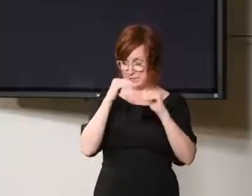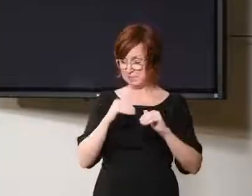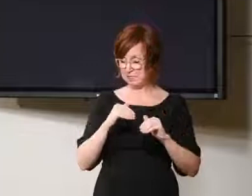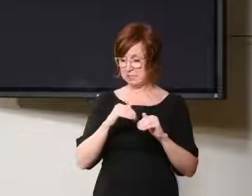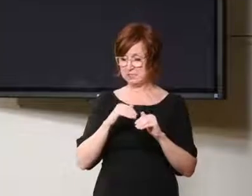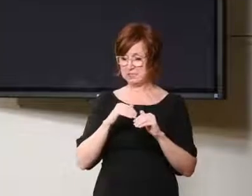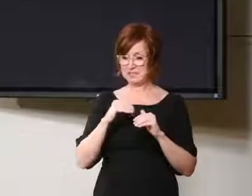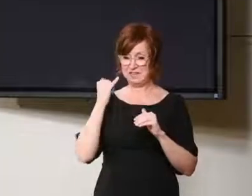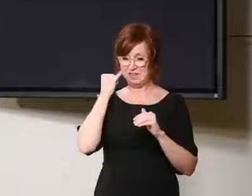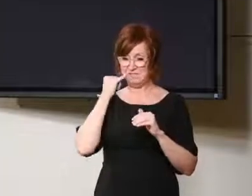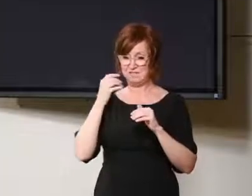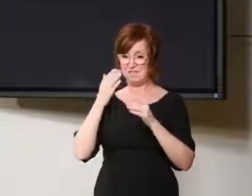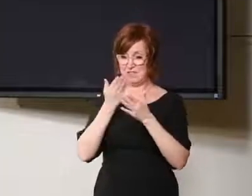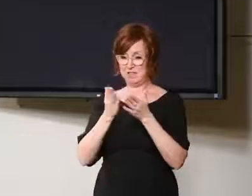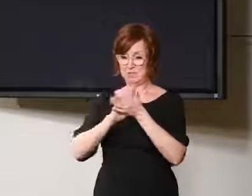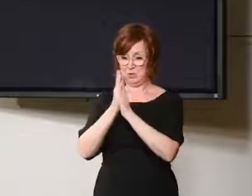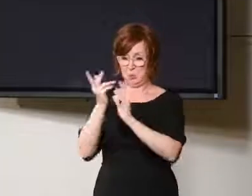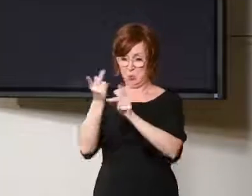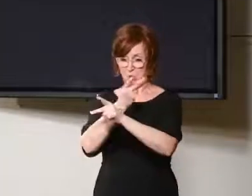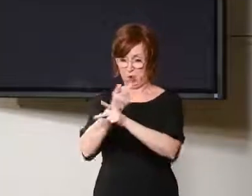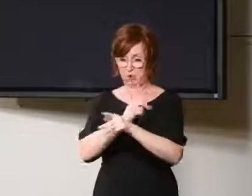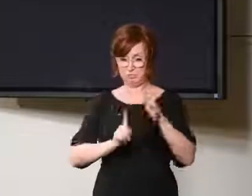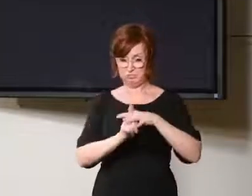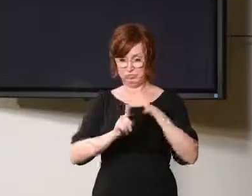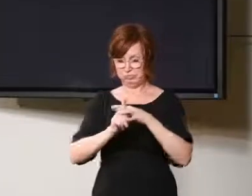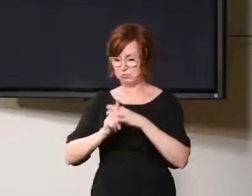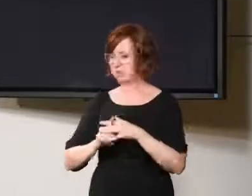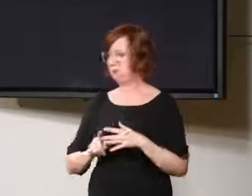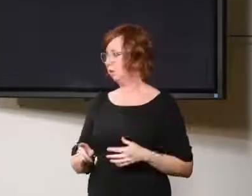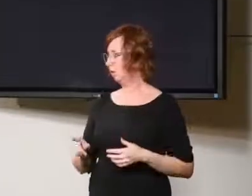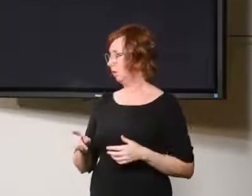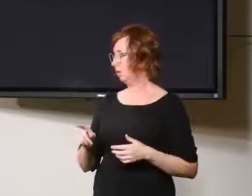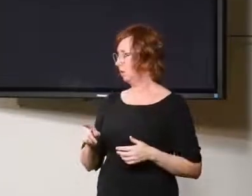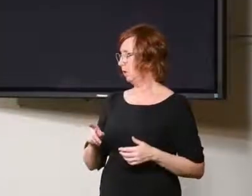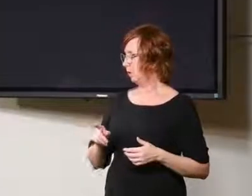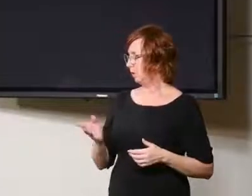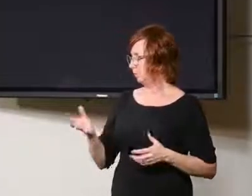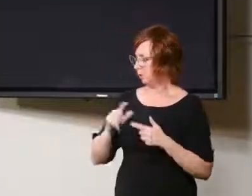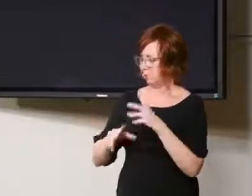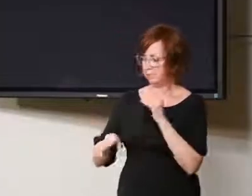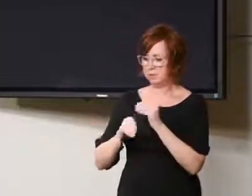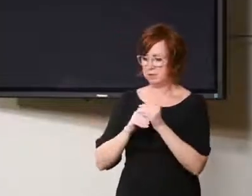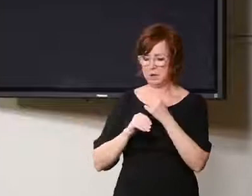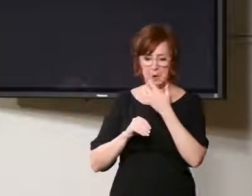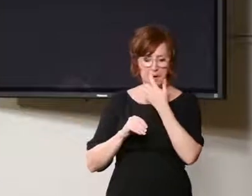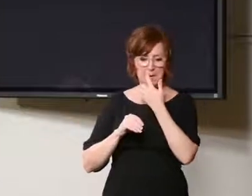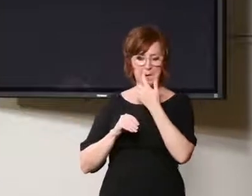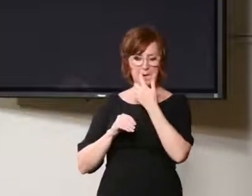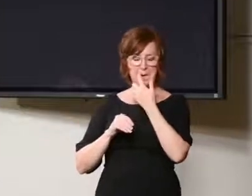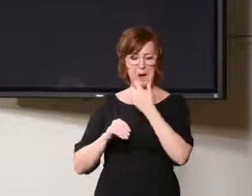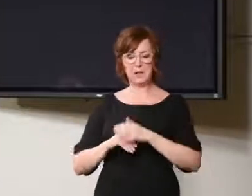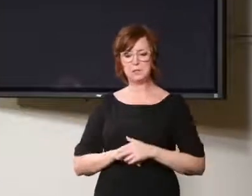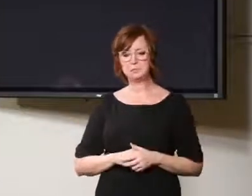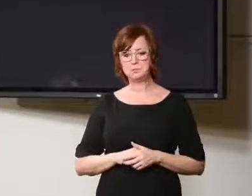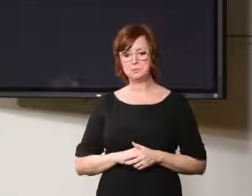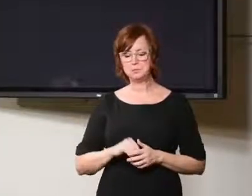for them to come into play. For additional, I'll let you speak to that if you like, Dr. Shahab. So at this point, there's public